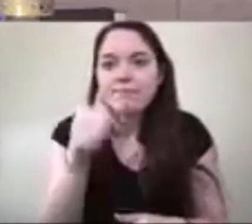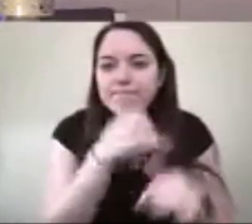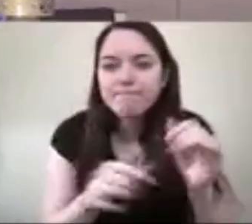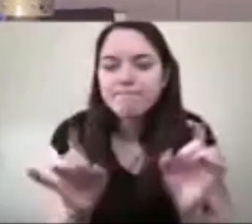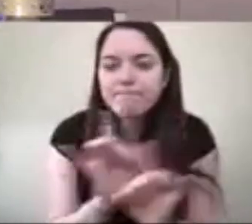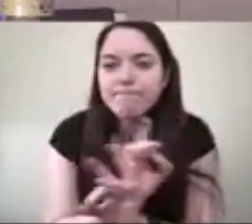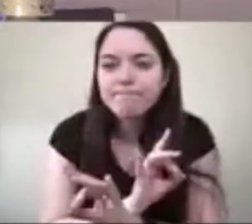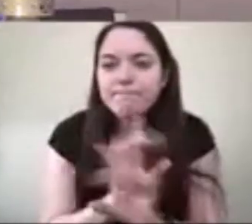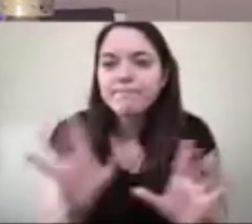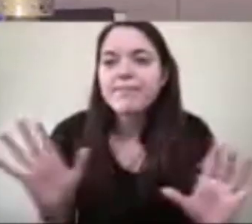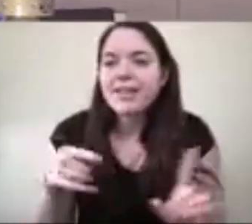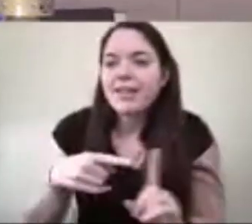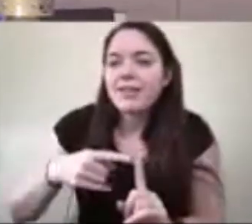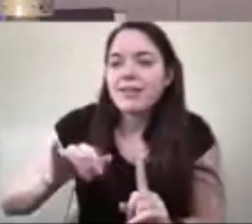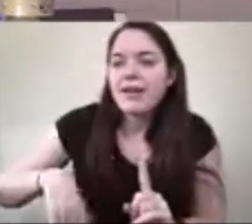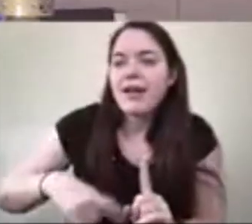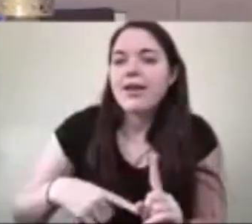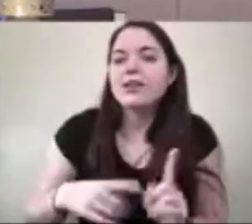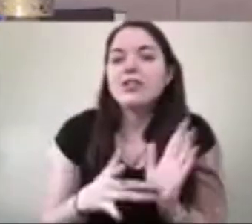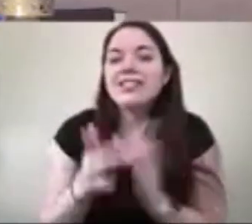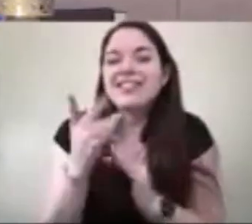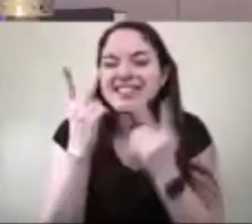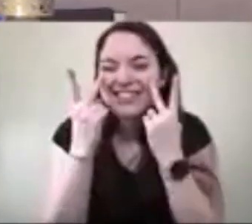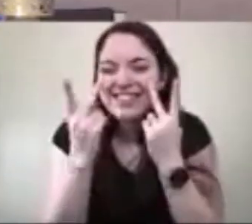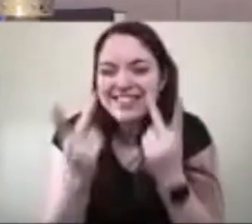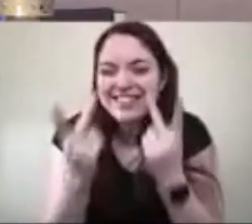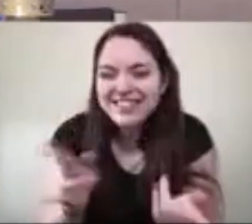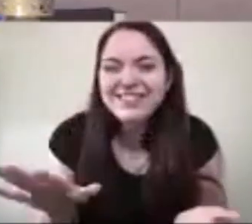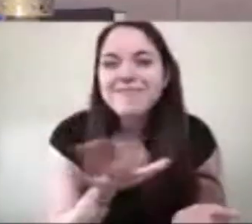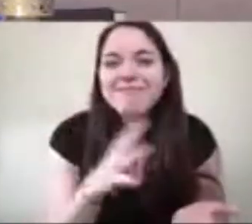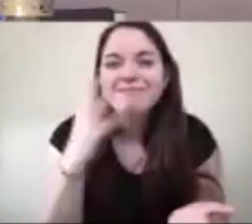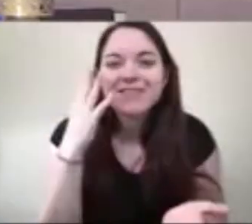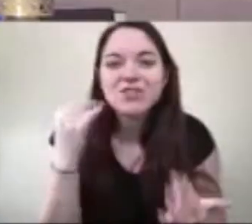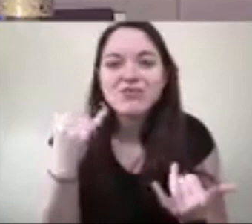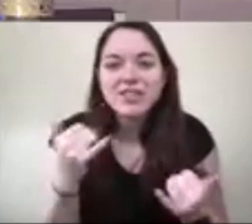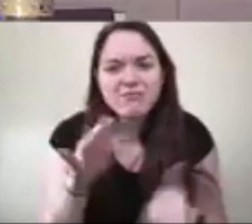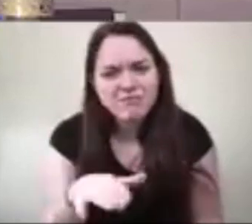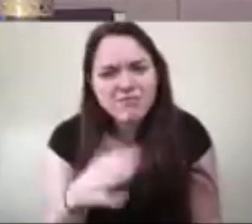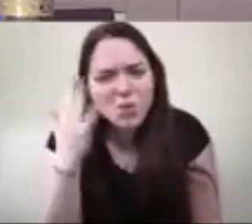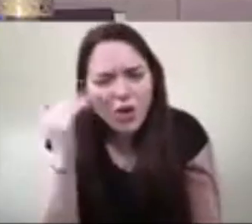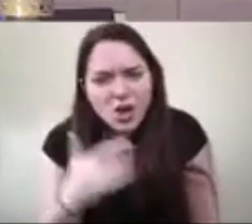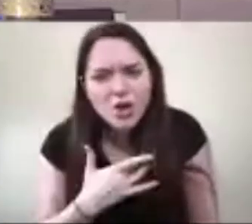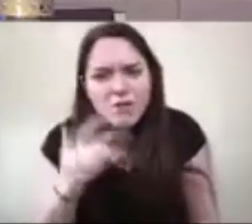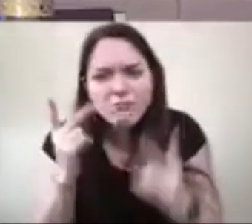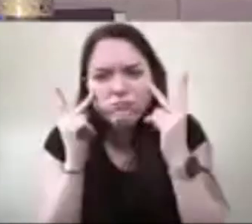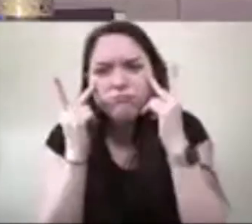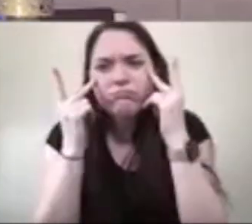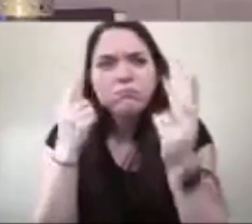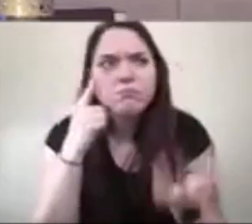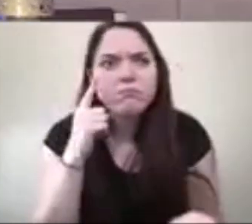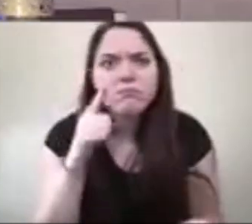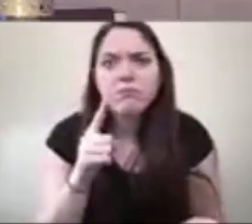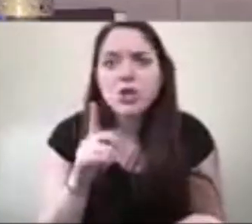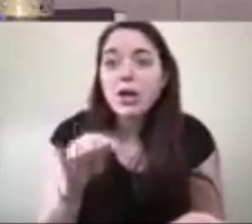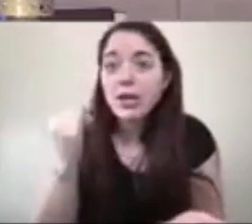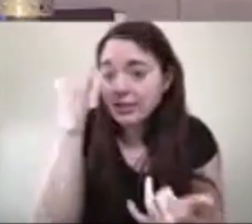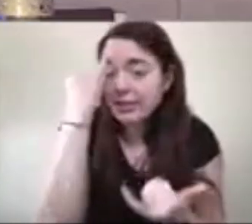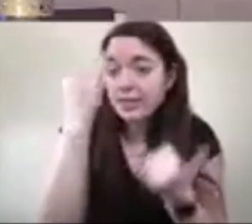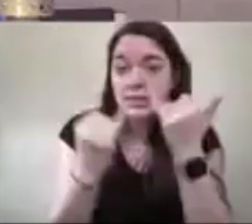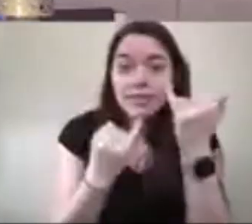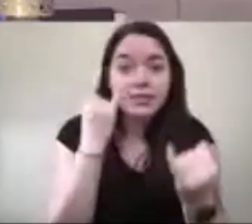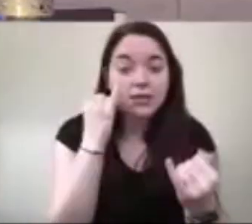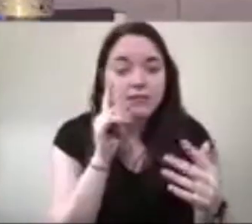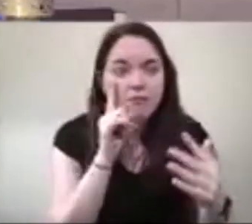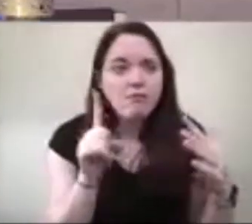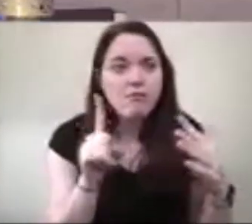asks a couple of questions. Jesus says, "Why are you disturbed? Why do such ideas cross your